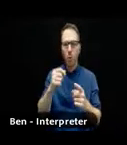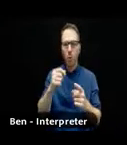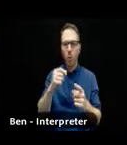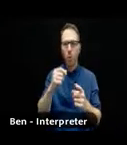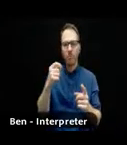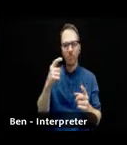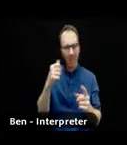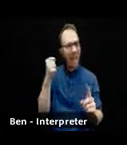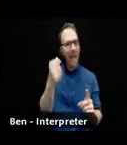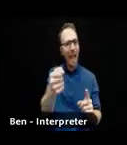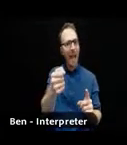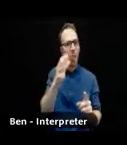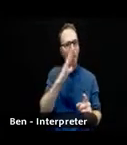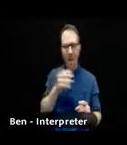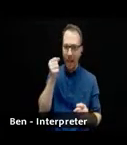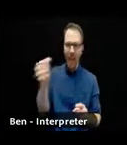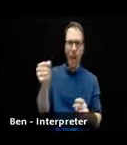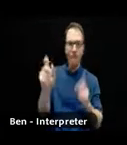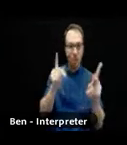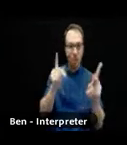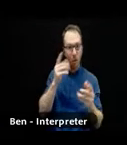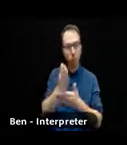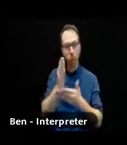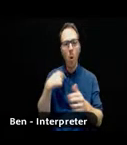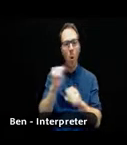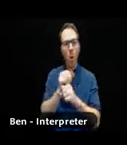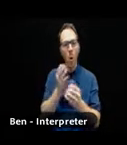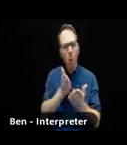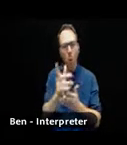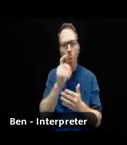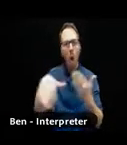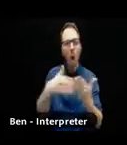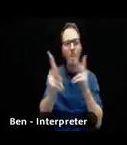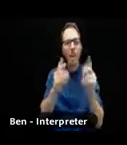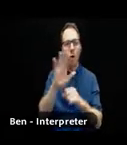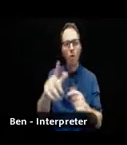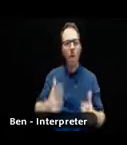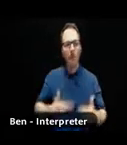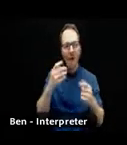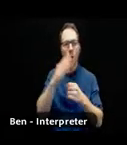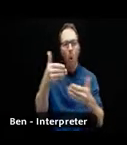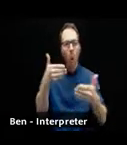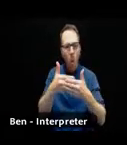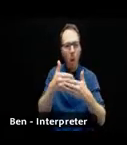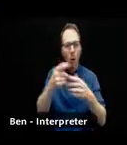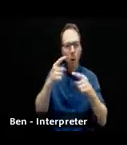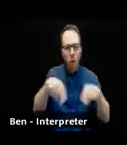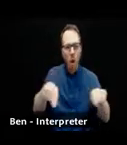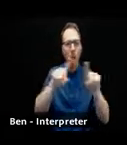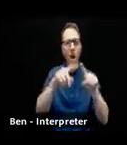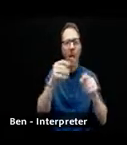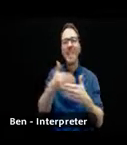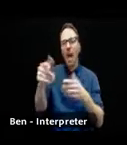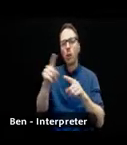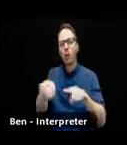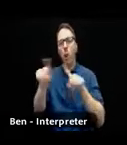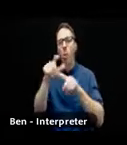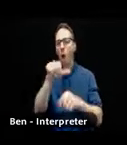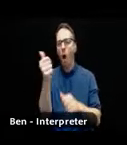hit people, right? And we really work through, like, who are all the people in your life, in your closest circle, in your next furthest out circle? Who are some other